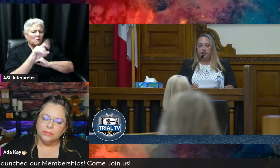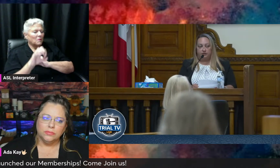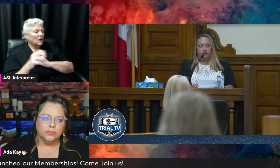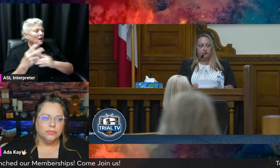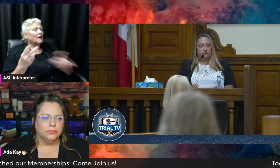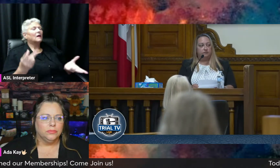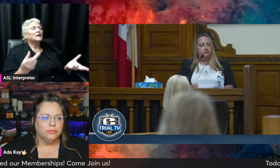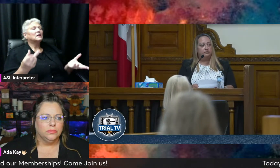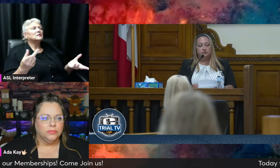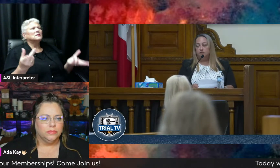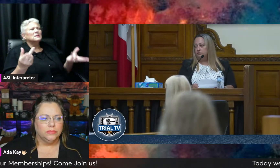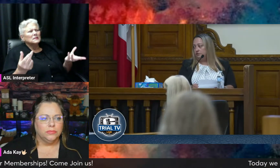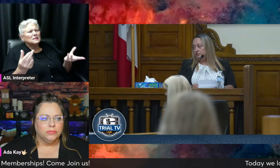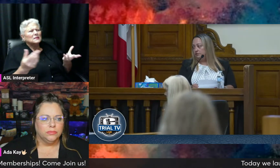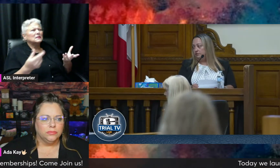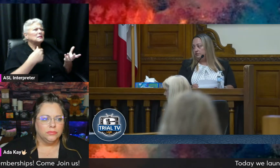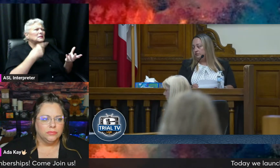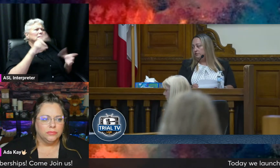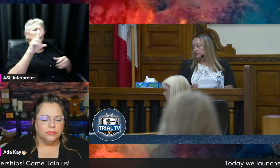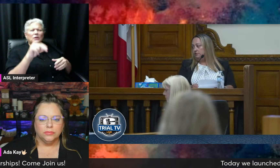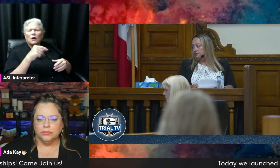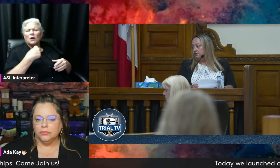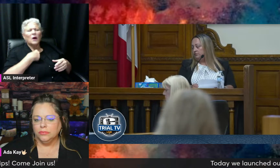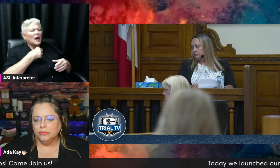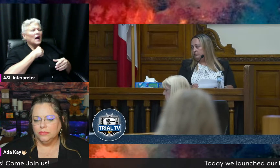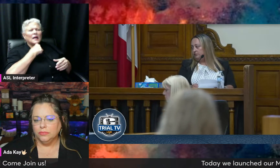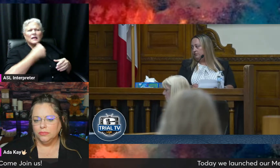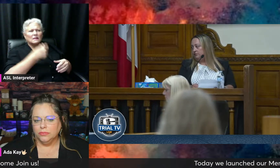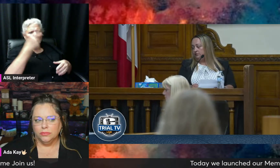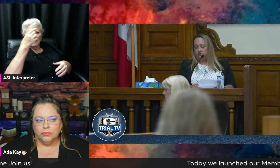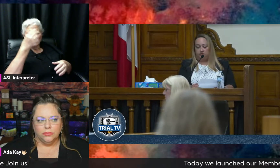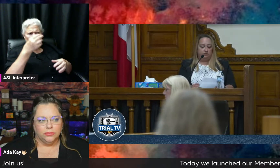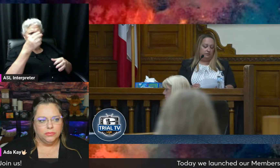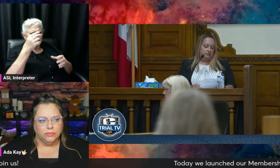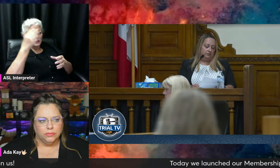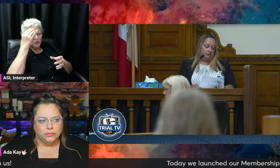whose DNA it was. All right.